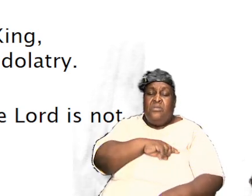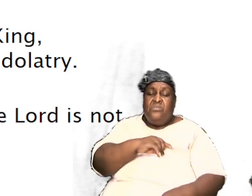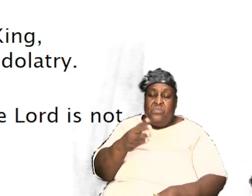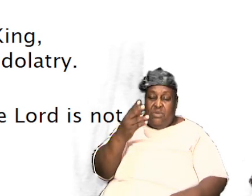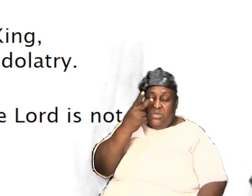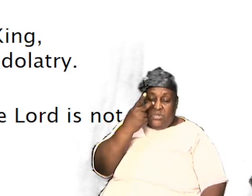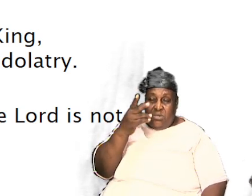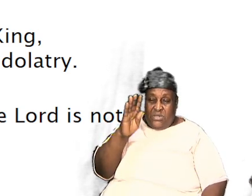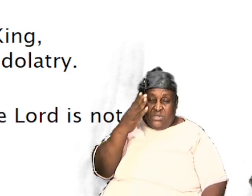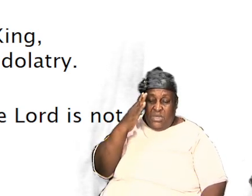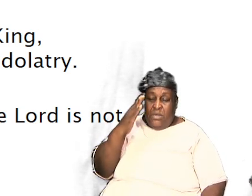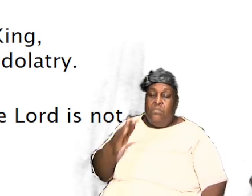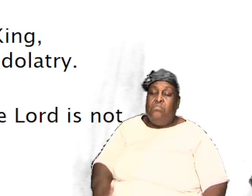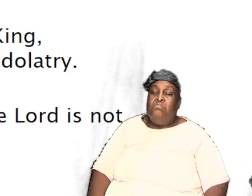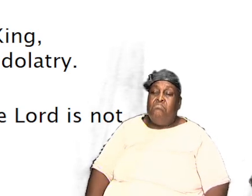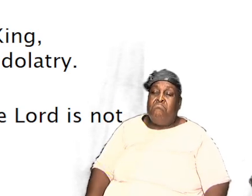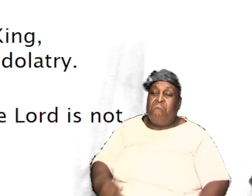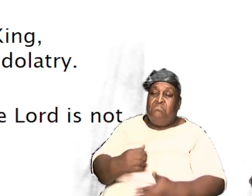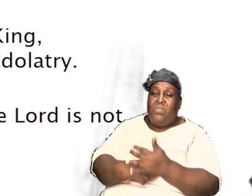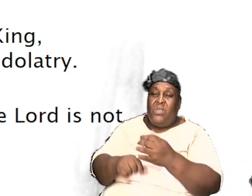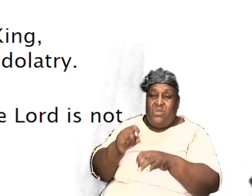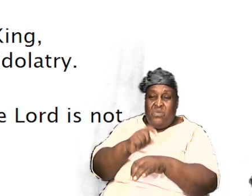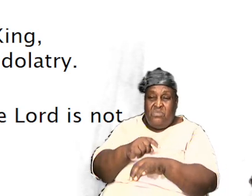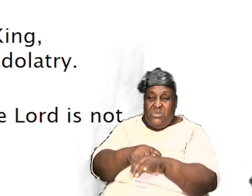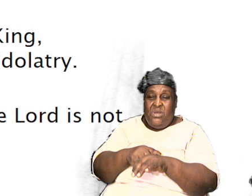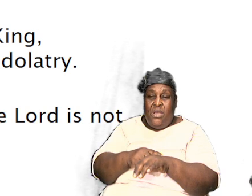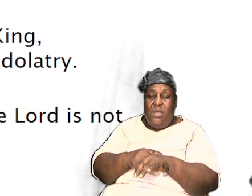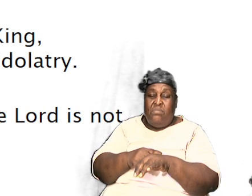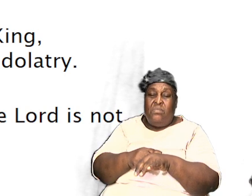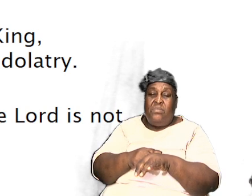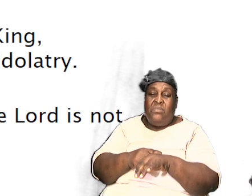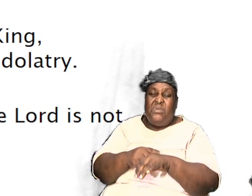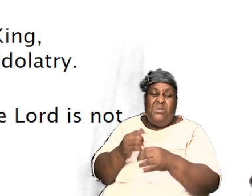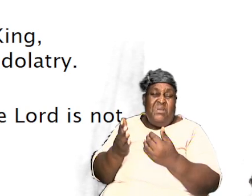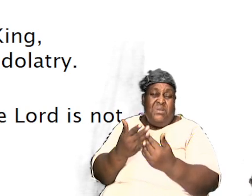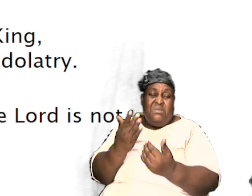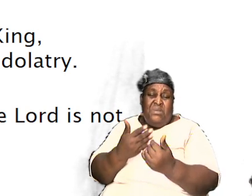make it seem. Right? So sometimes we just look and we say, "Look here. You know,